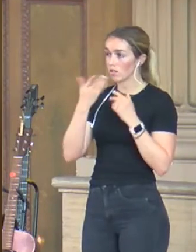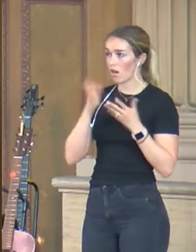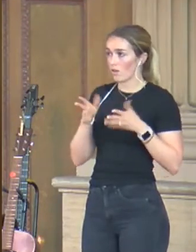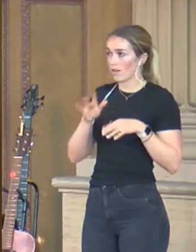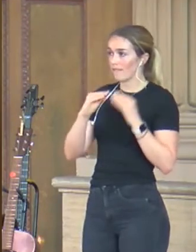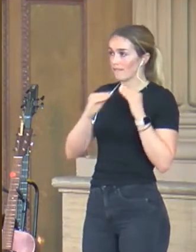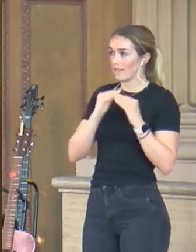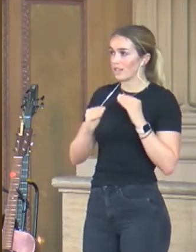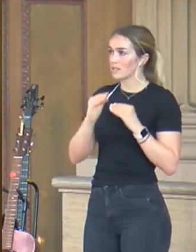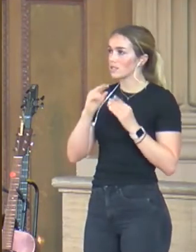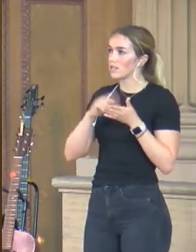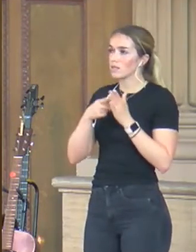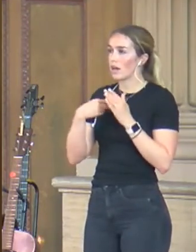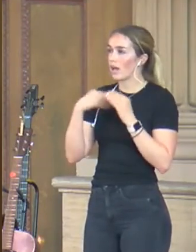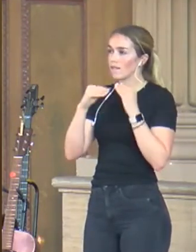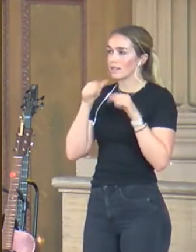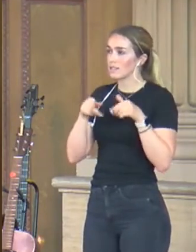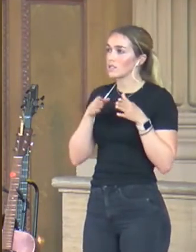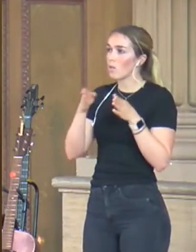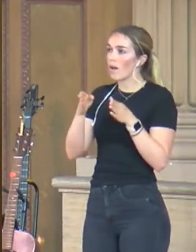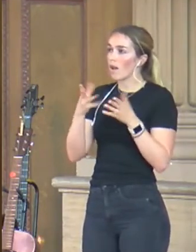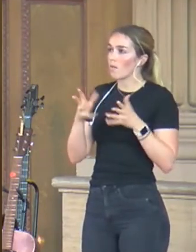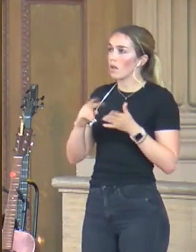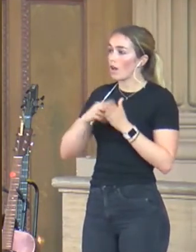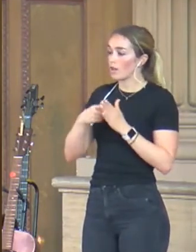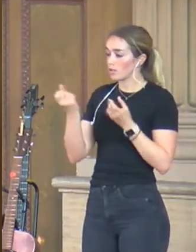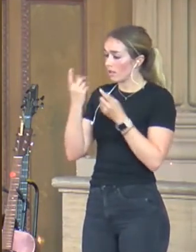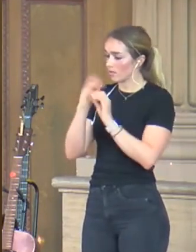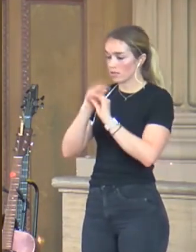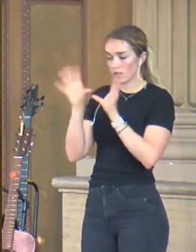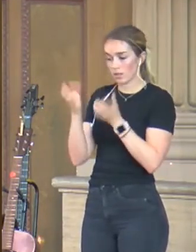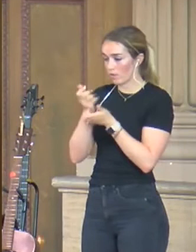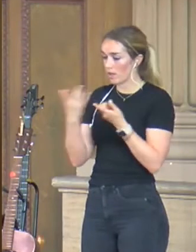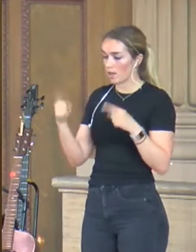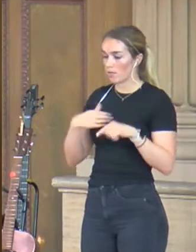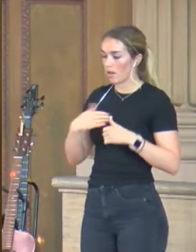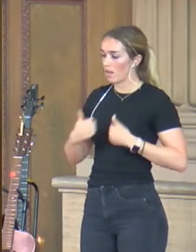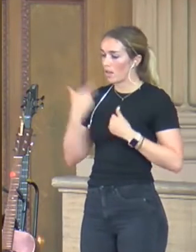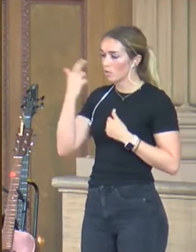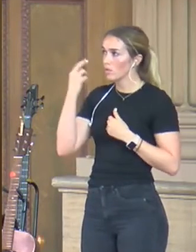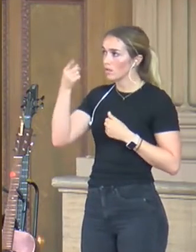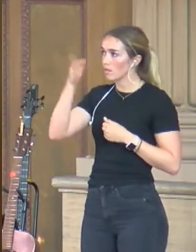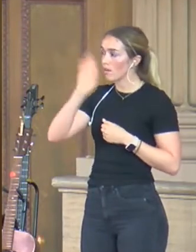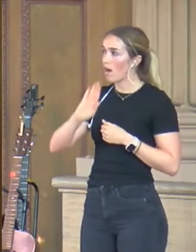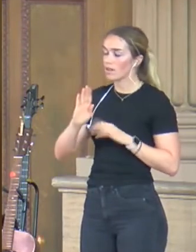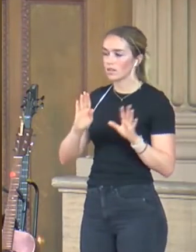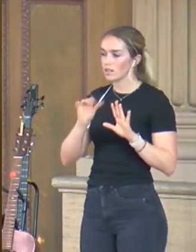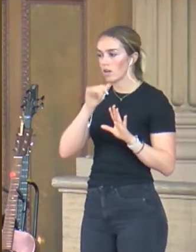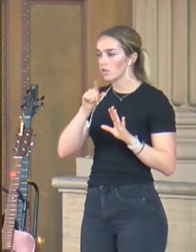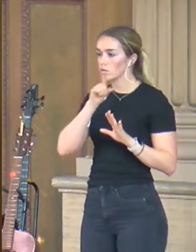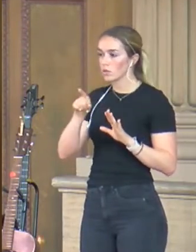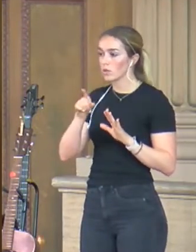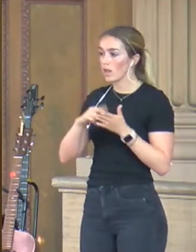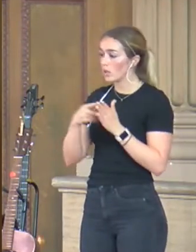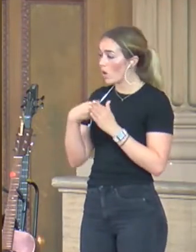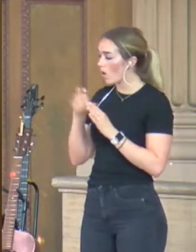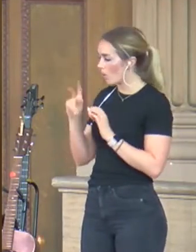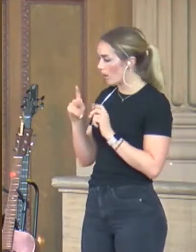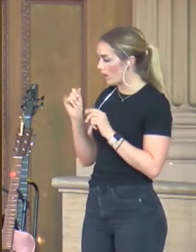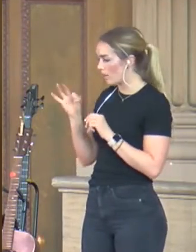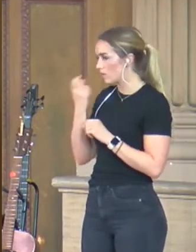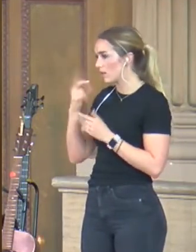It's not even that I prayed this way and all of a sudden I understood everything God was doing in my life. It's not that everything got better in this lifetime.